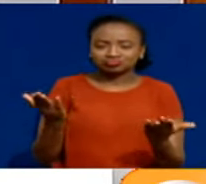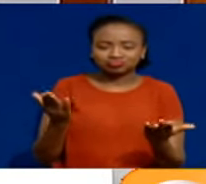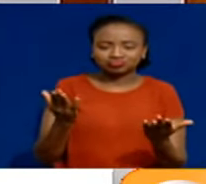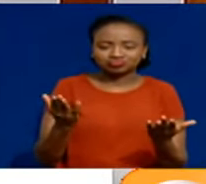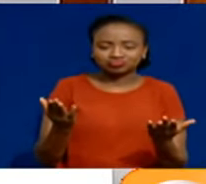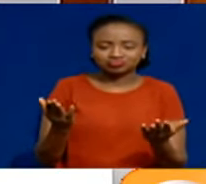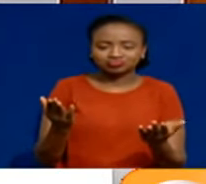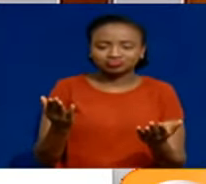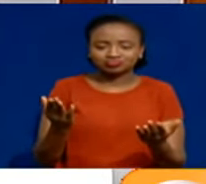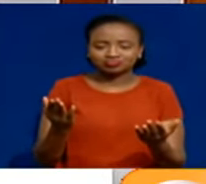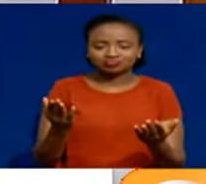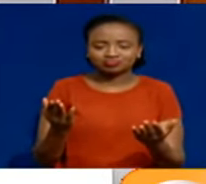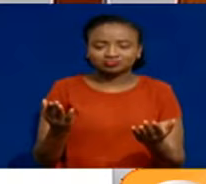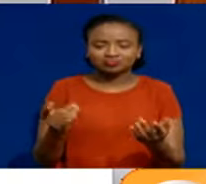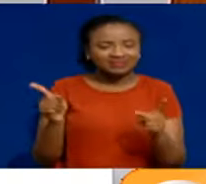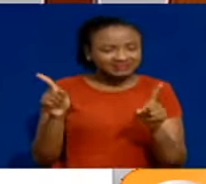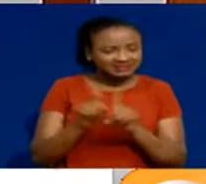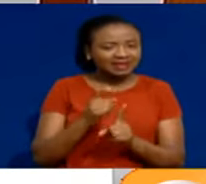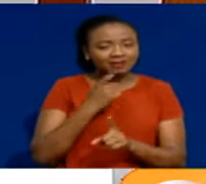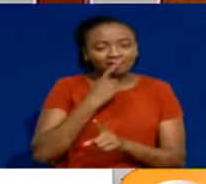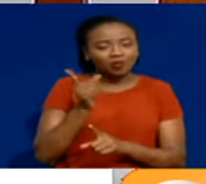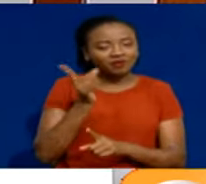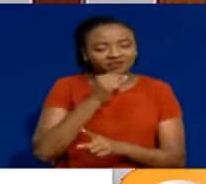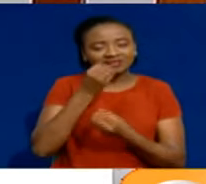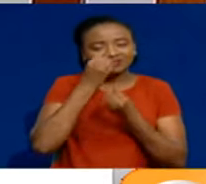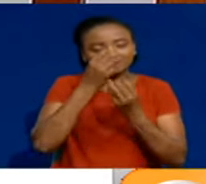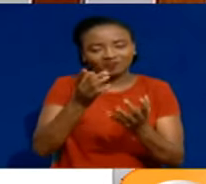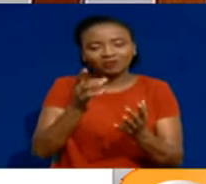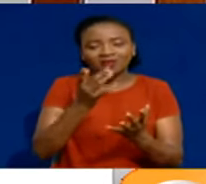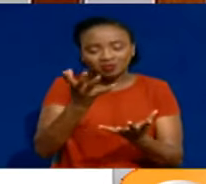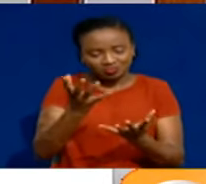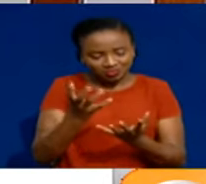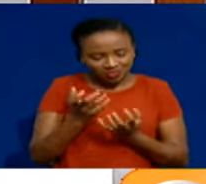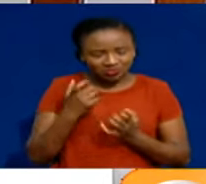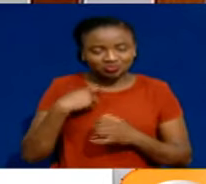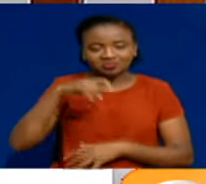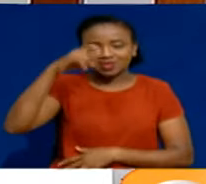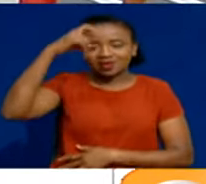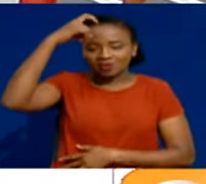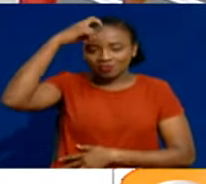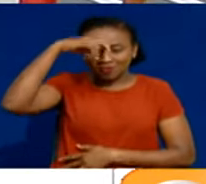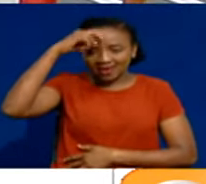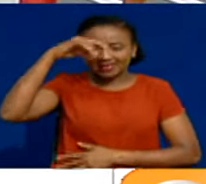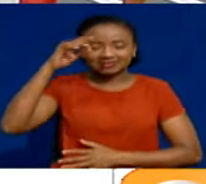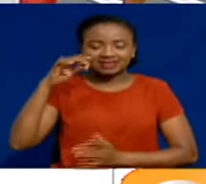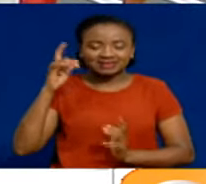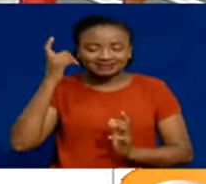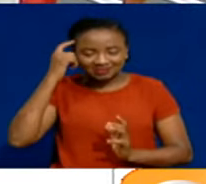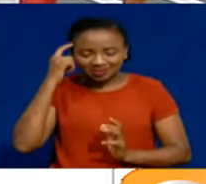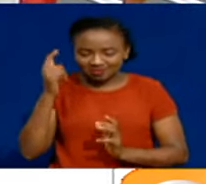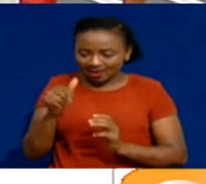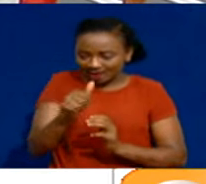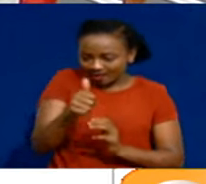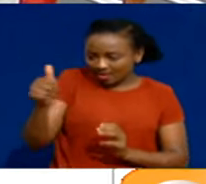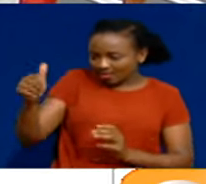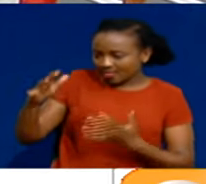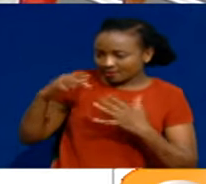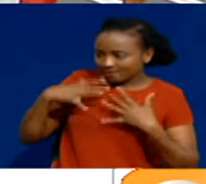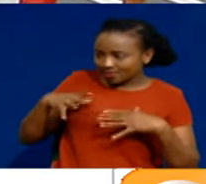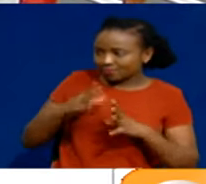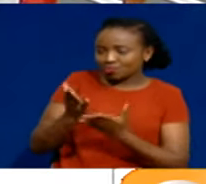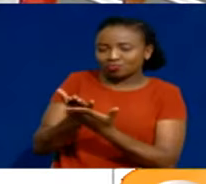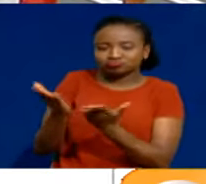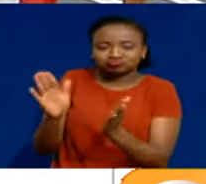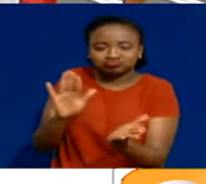by the late President Moi, be mindful of other people's welfare. Yeah, but the political tide has changed.